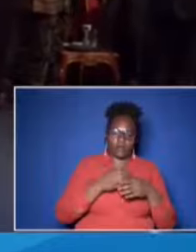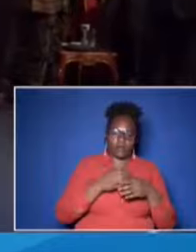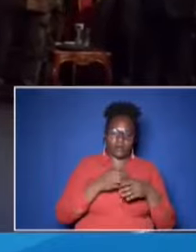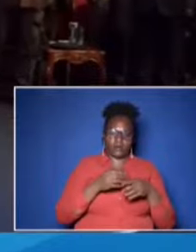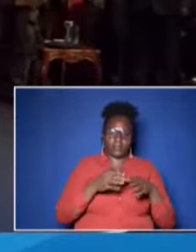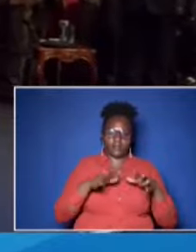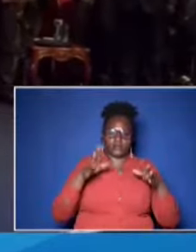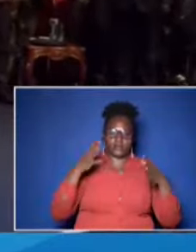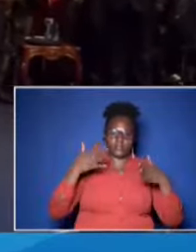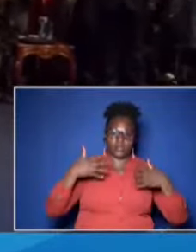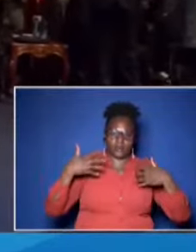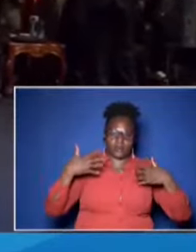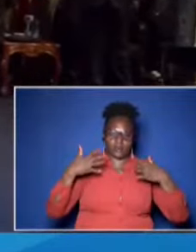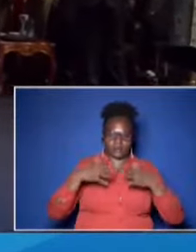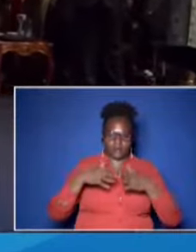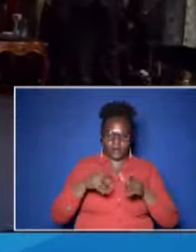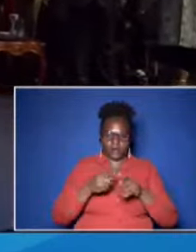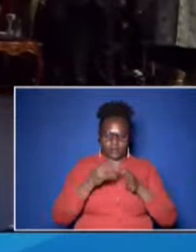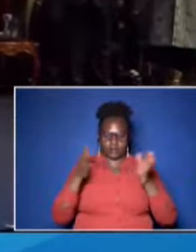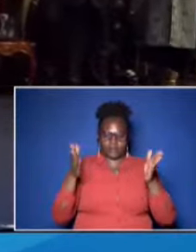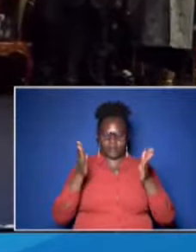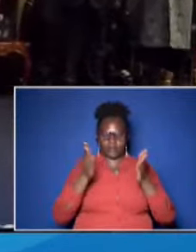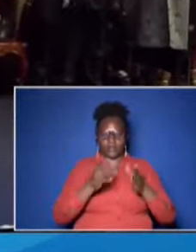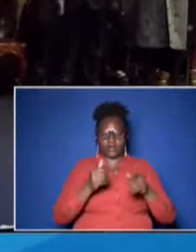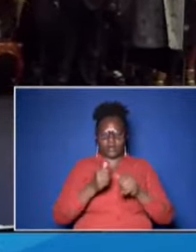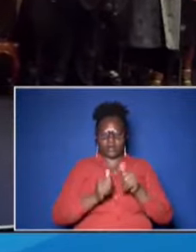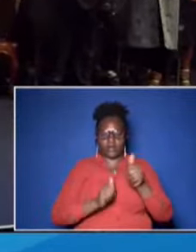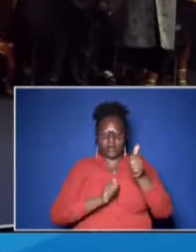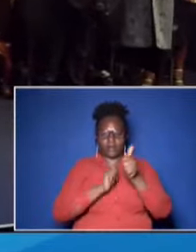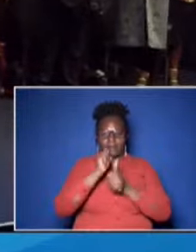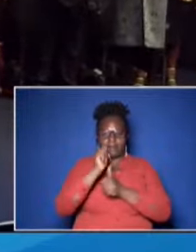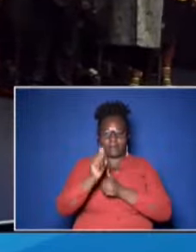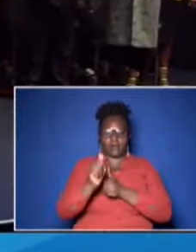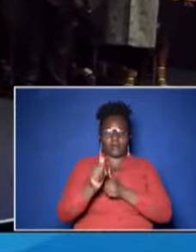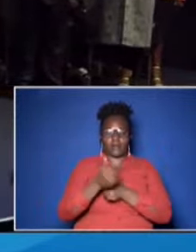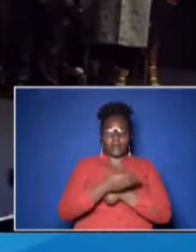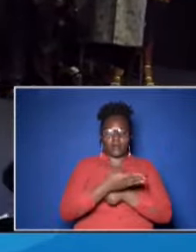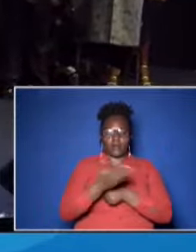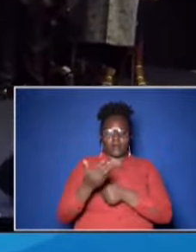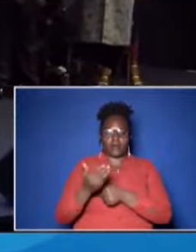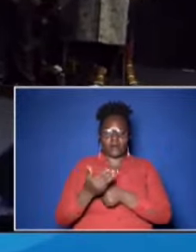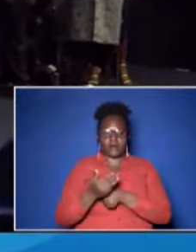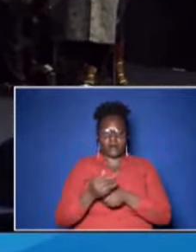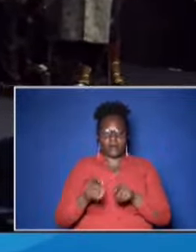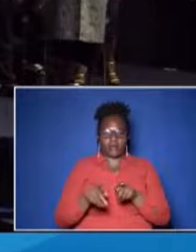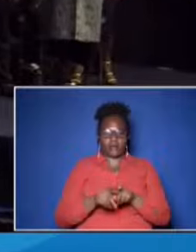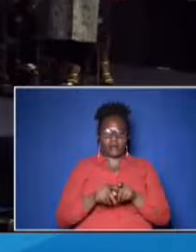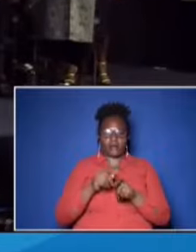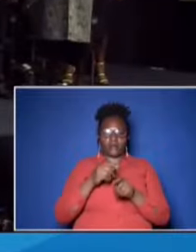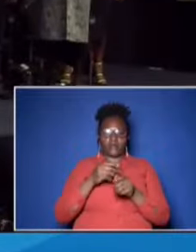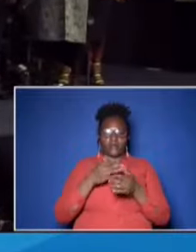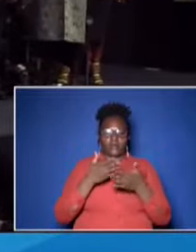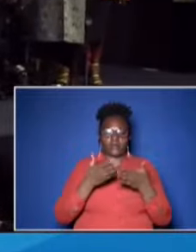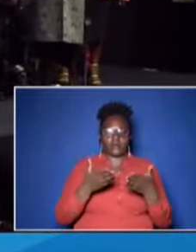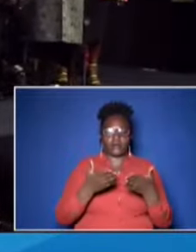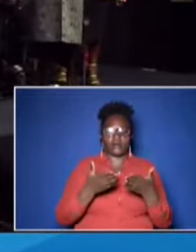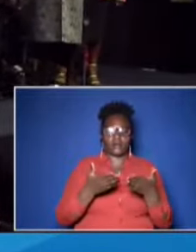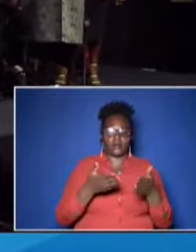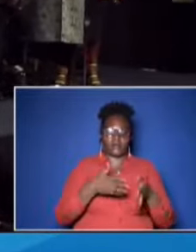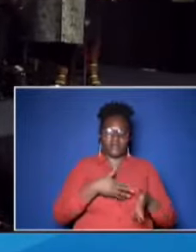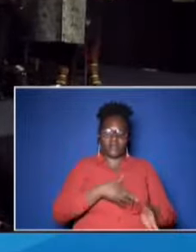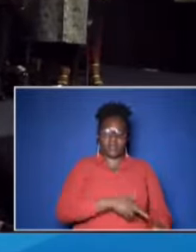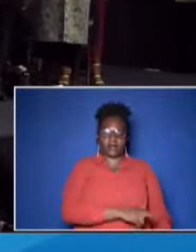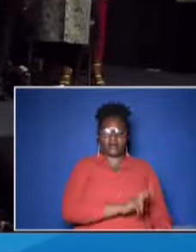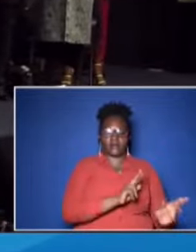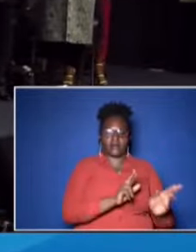there is a vast of there is a